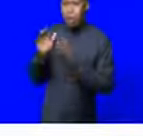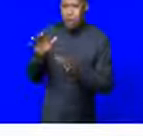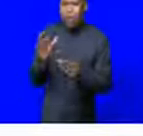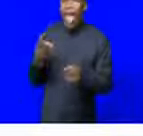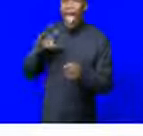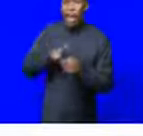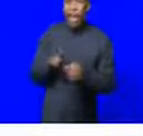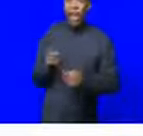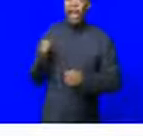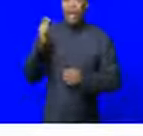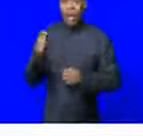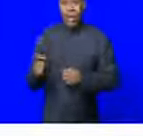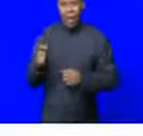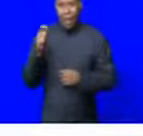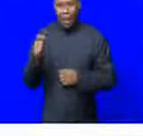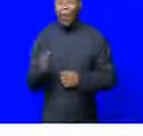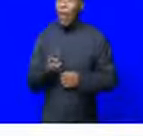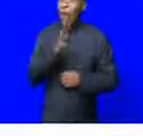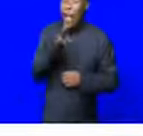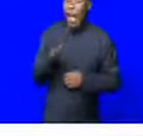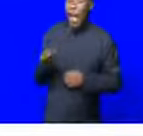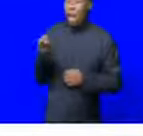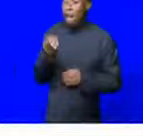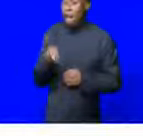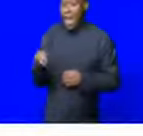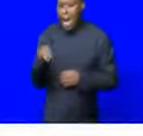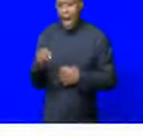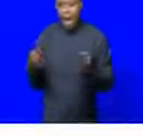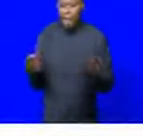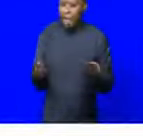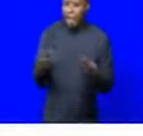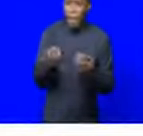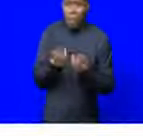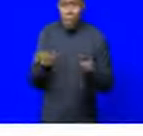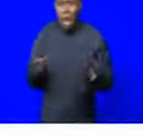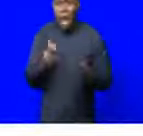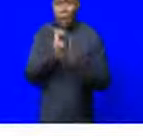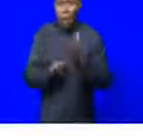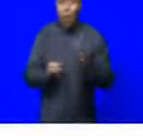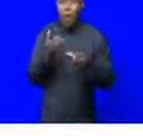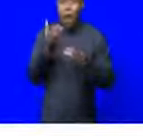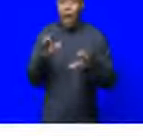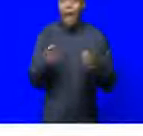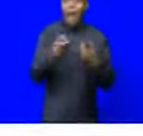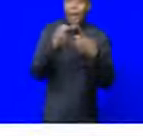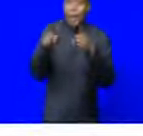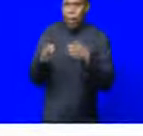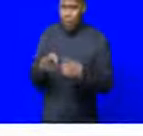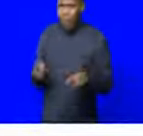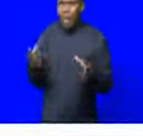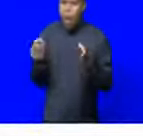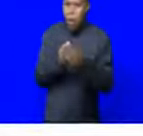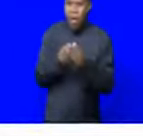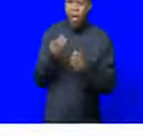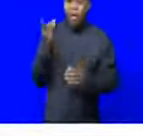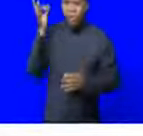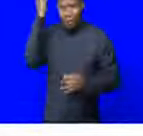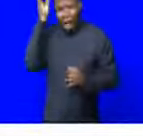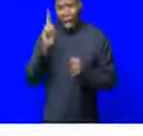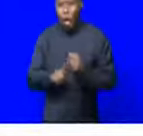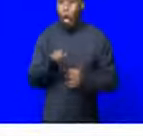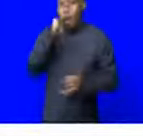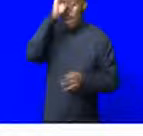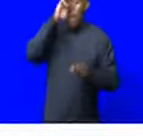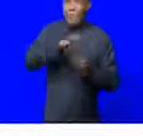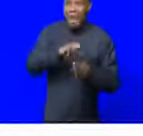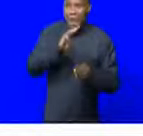majesties on Sunday. On Monday, the nations of the world will join their majesties and the nation on the main